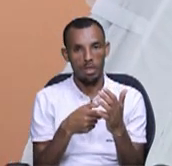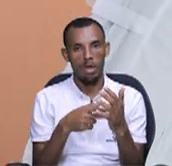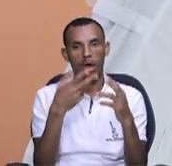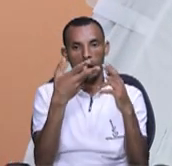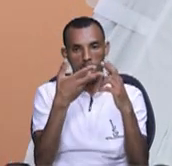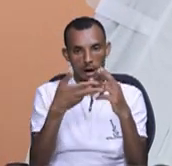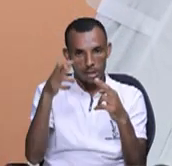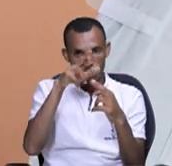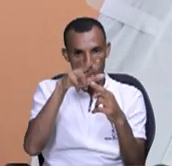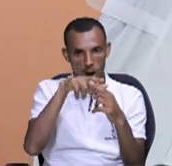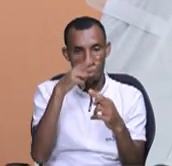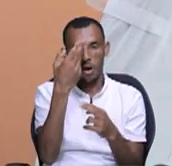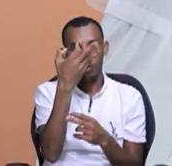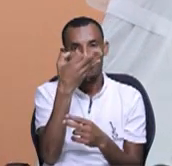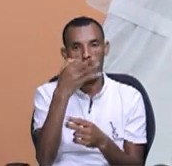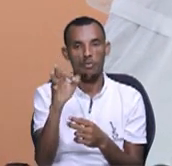reciprocal